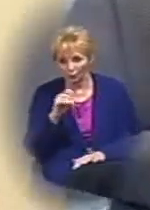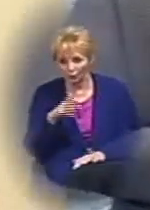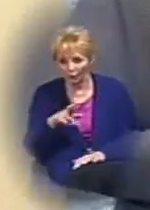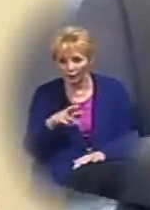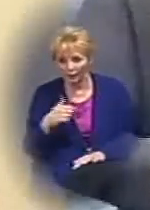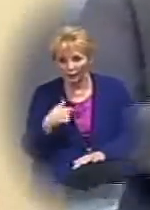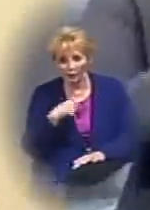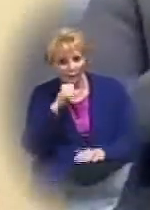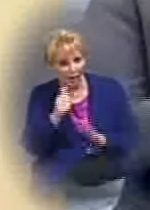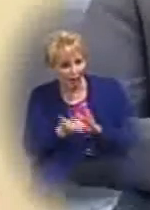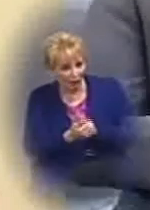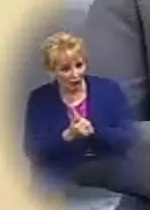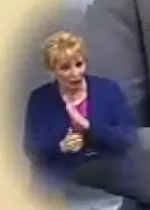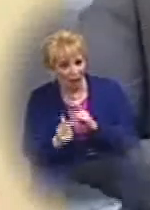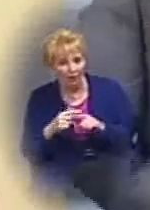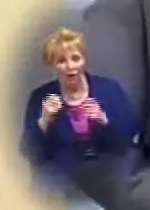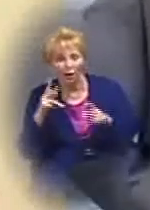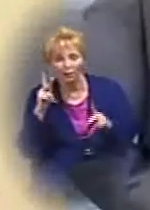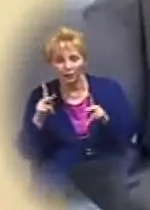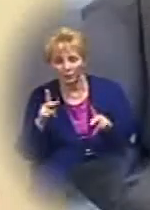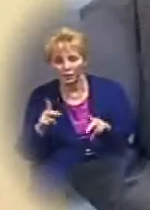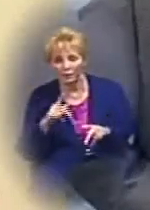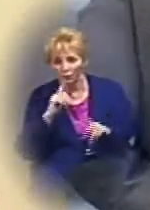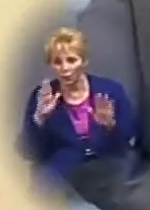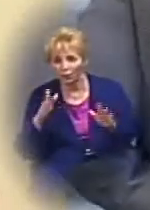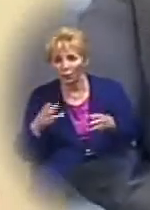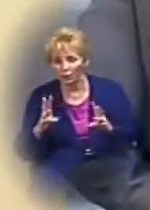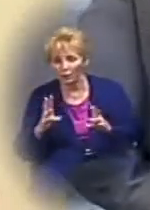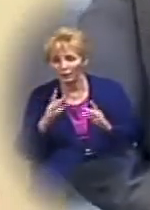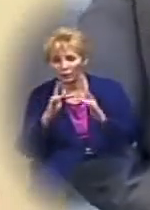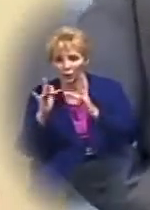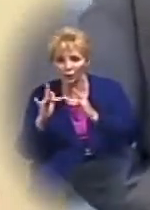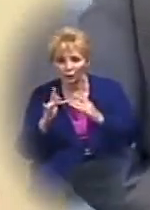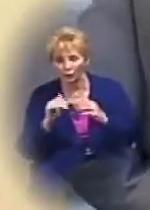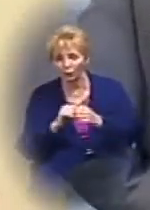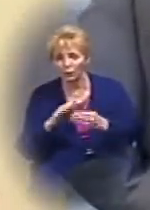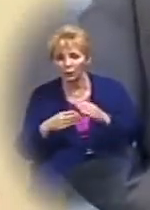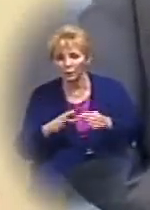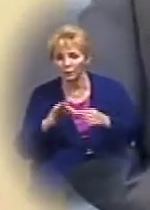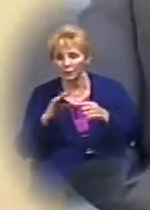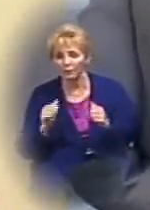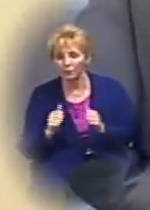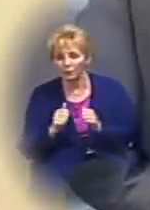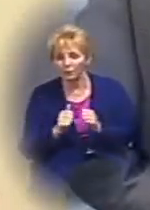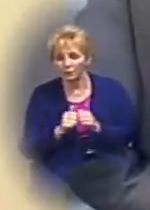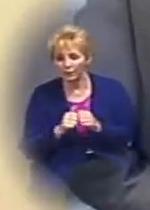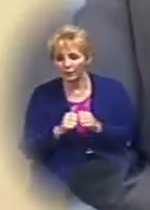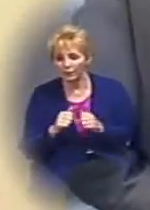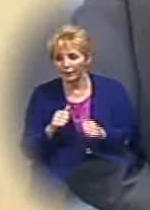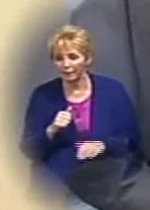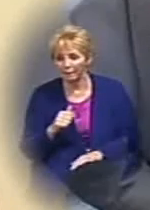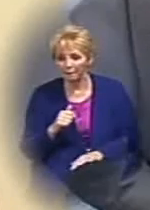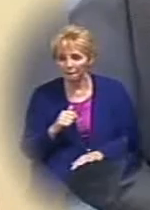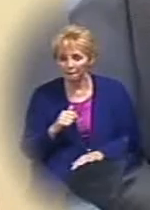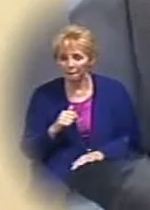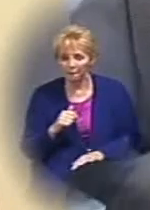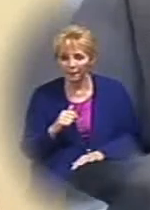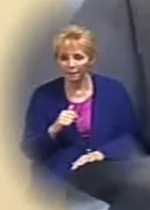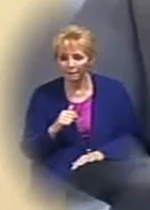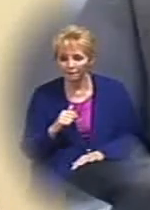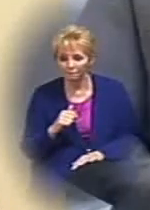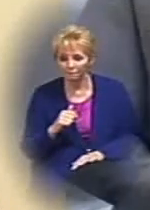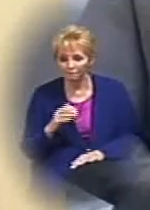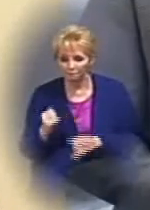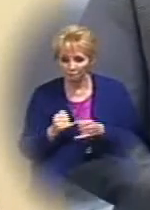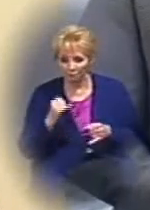not be good at it, a lot of people are, and it's a great way to reach out to communities, especially the news media. And